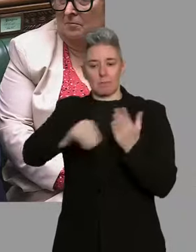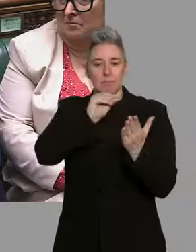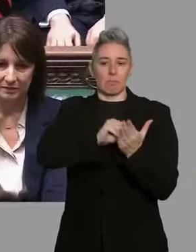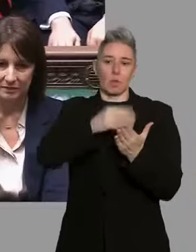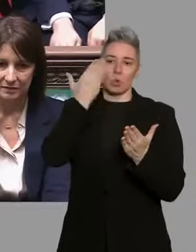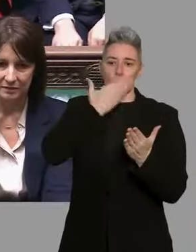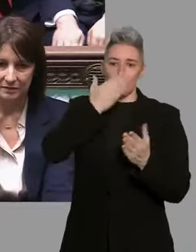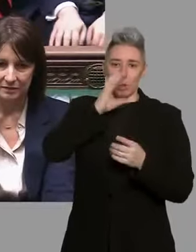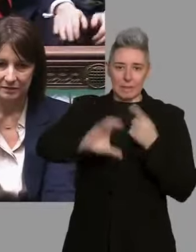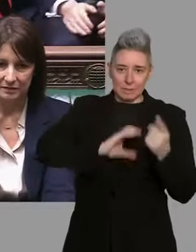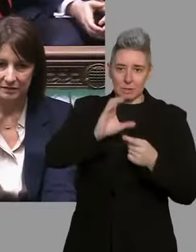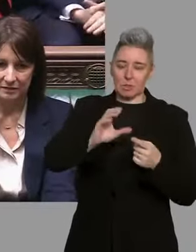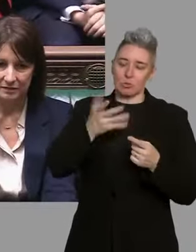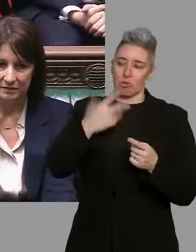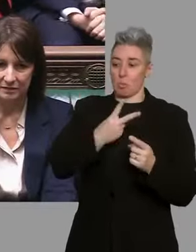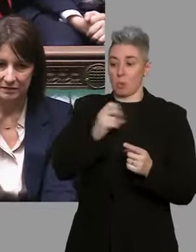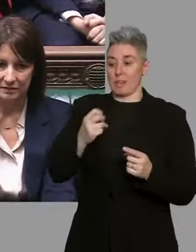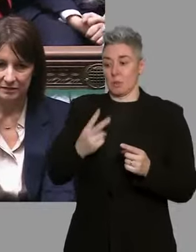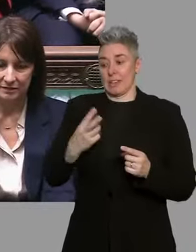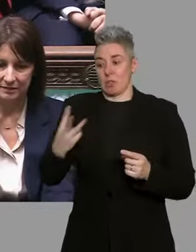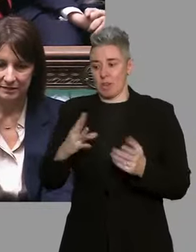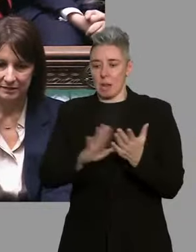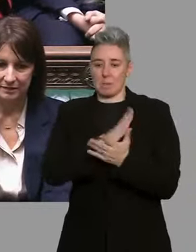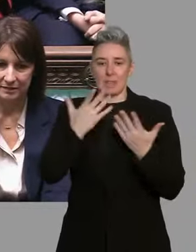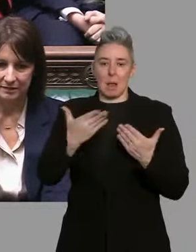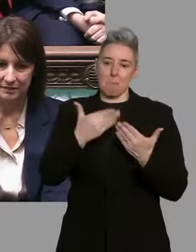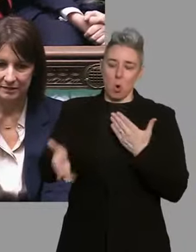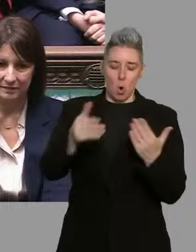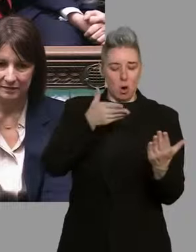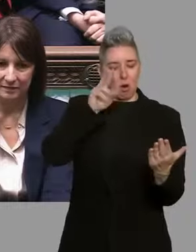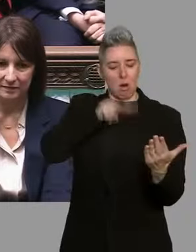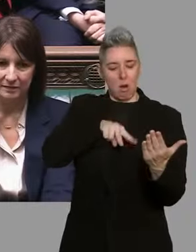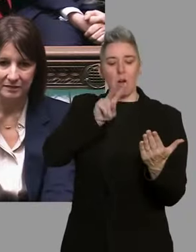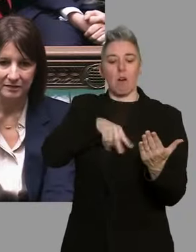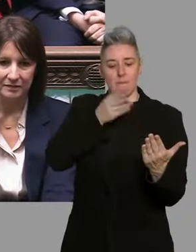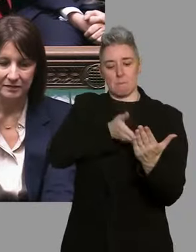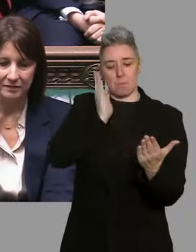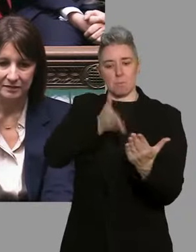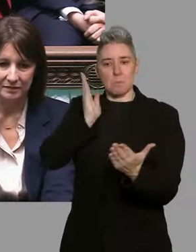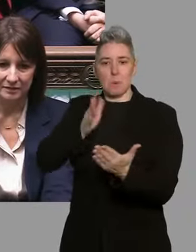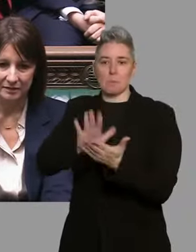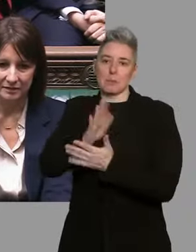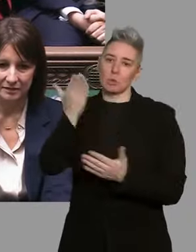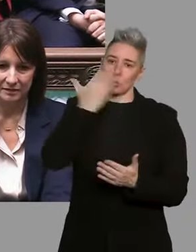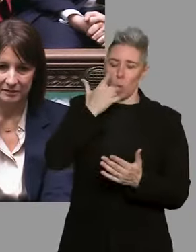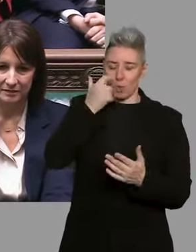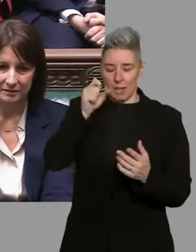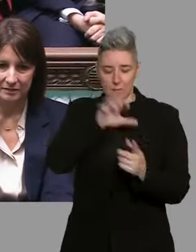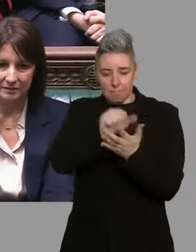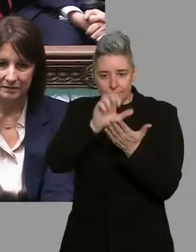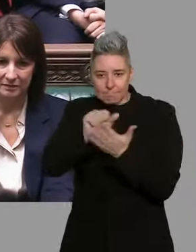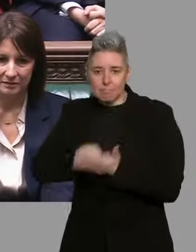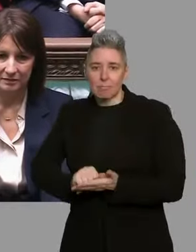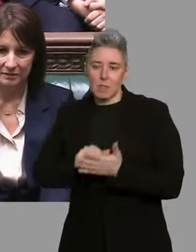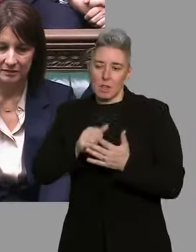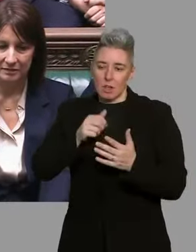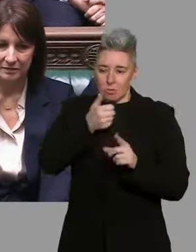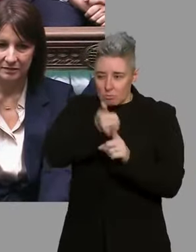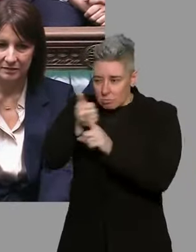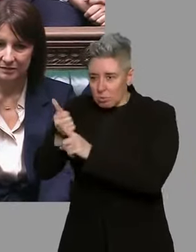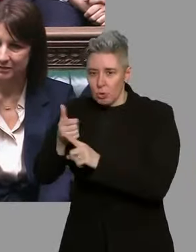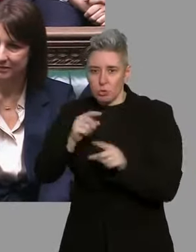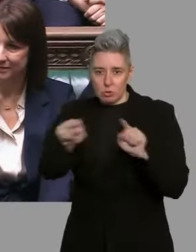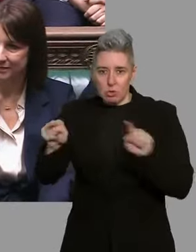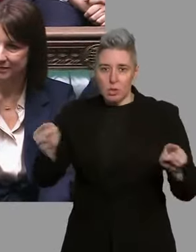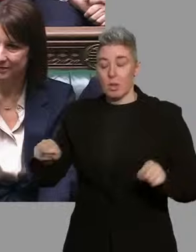visibility, and schools will be better able to identify and support them. Mr. Speaker, he talks of singing. There was carols